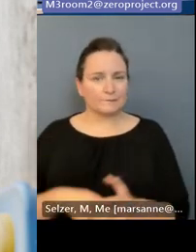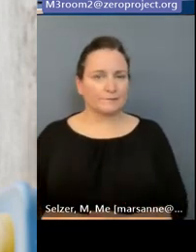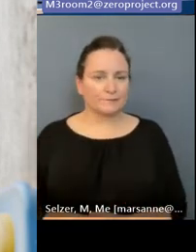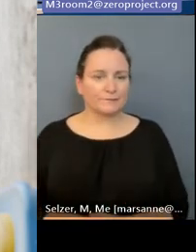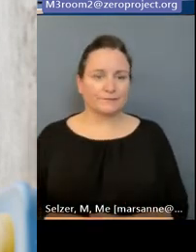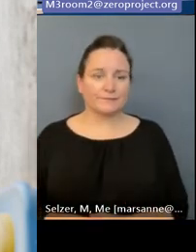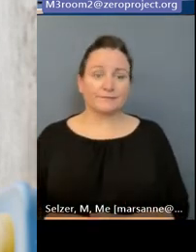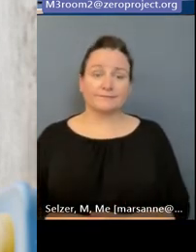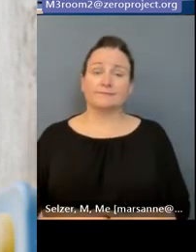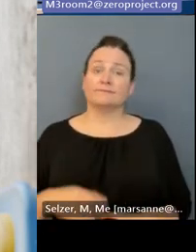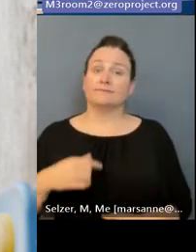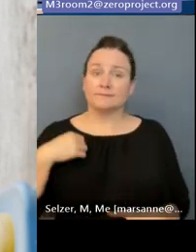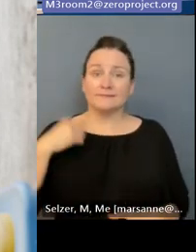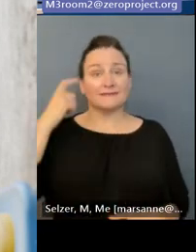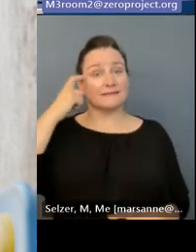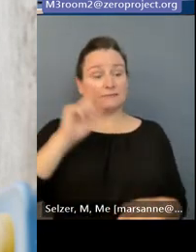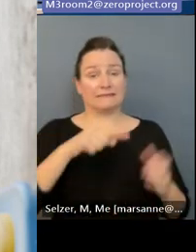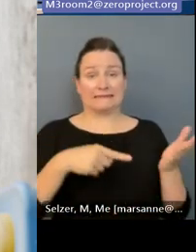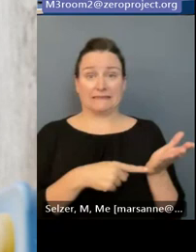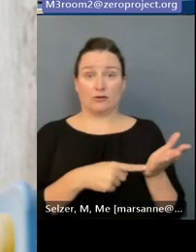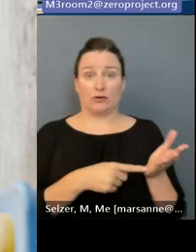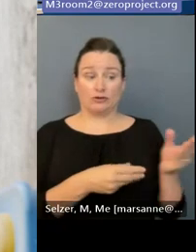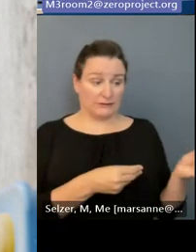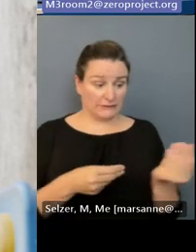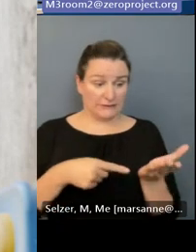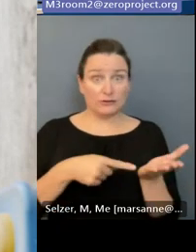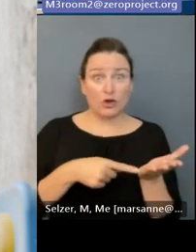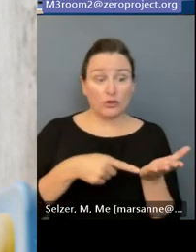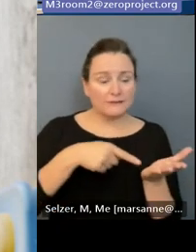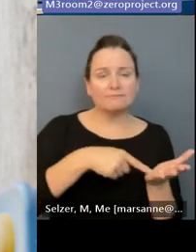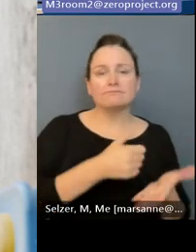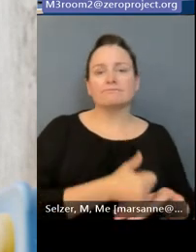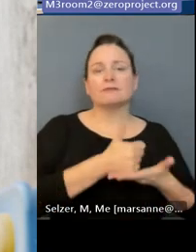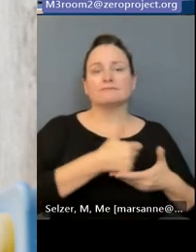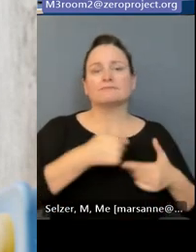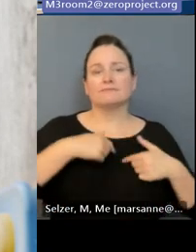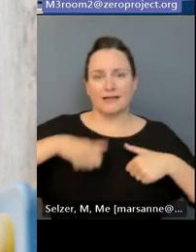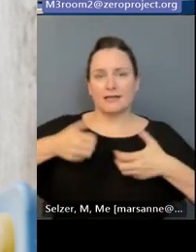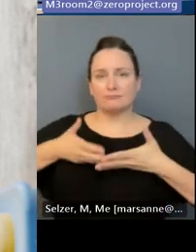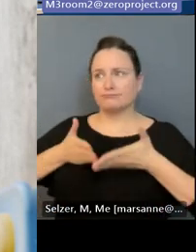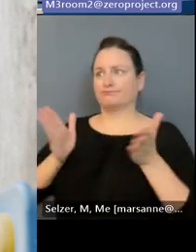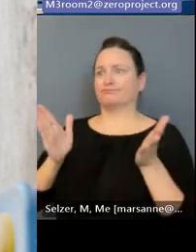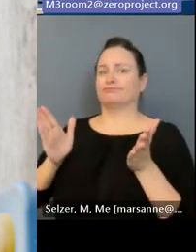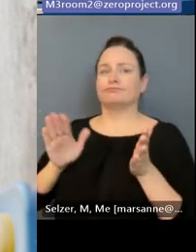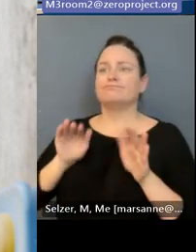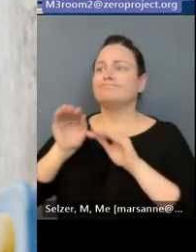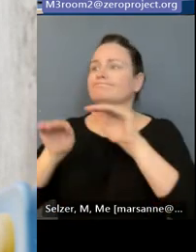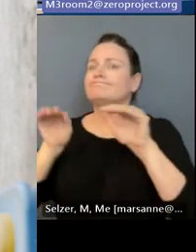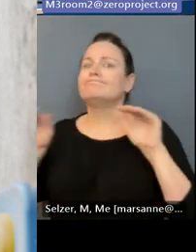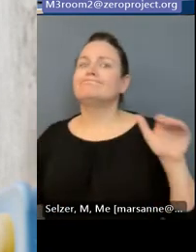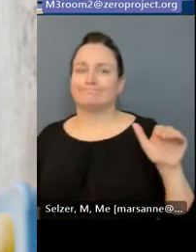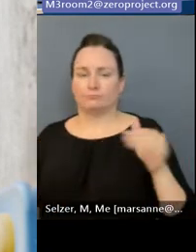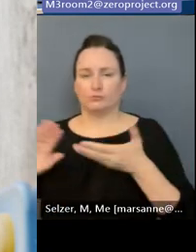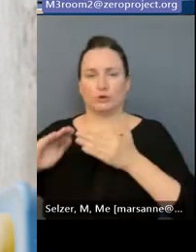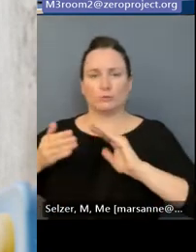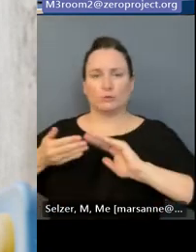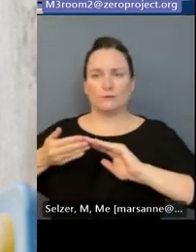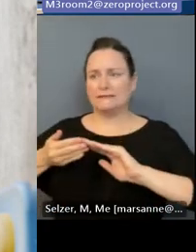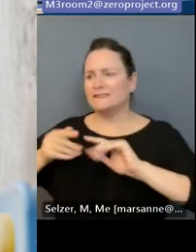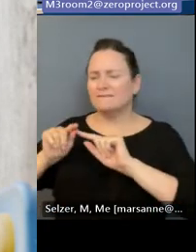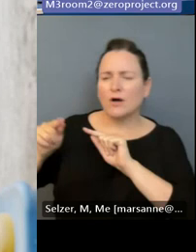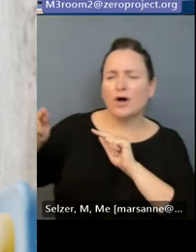more people in remote and rural area and remote monitoring solutions. Yeah, so